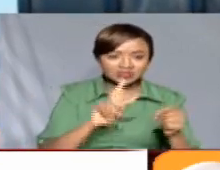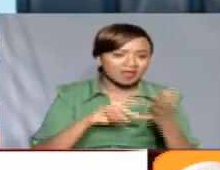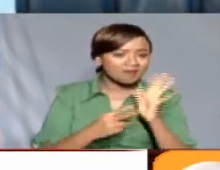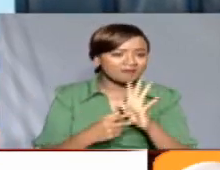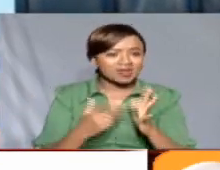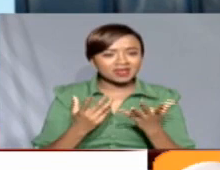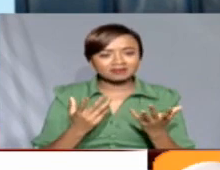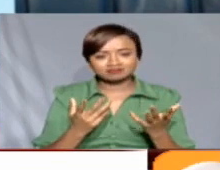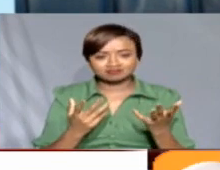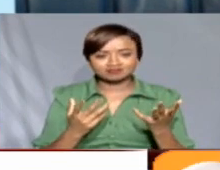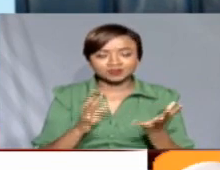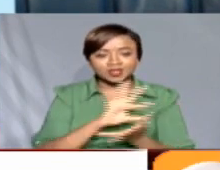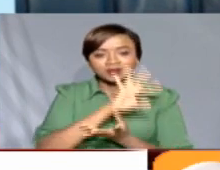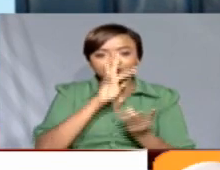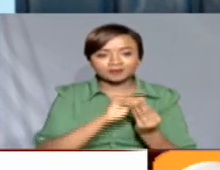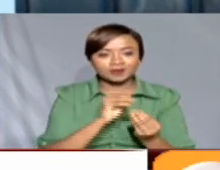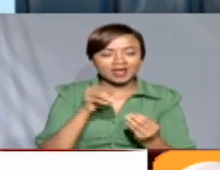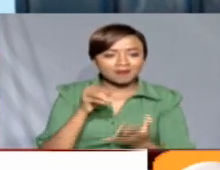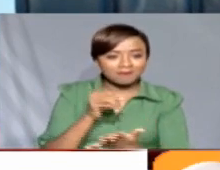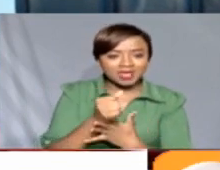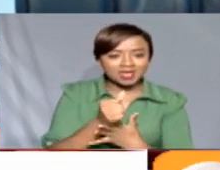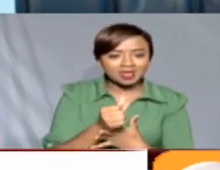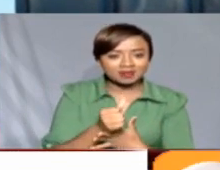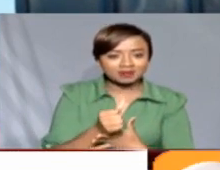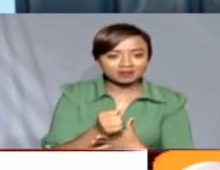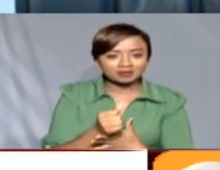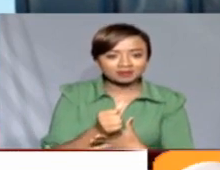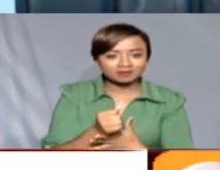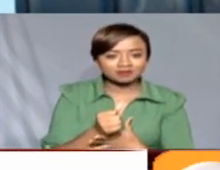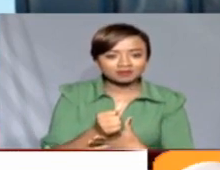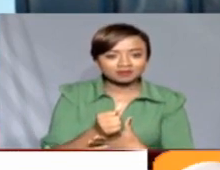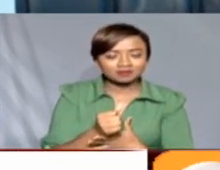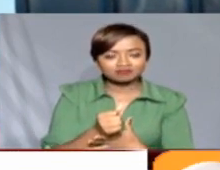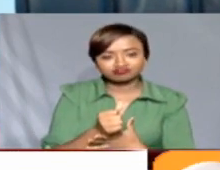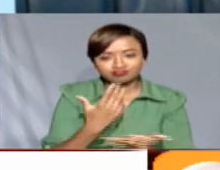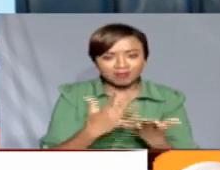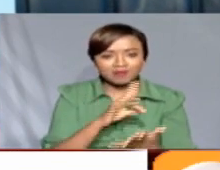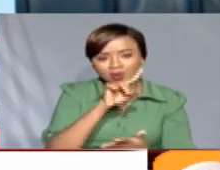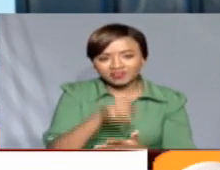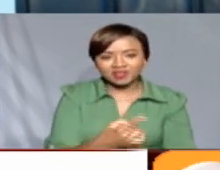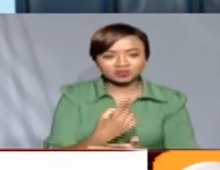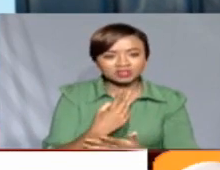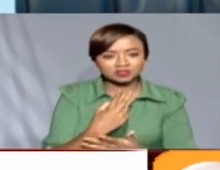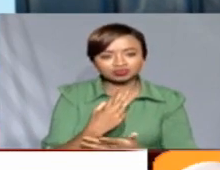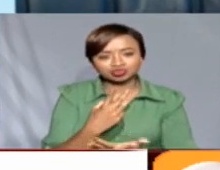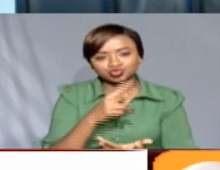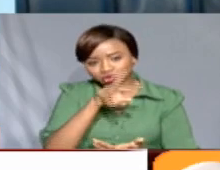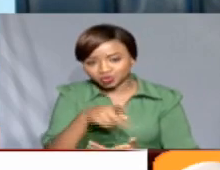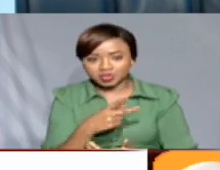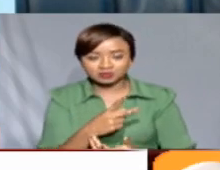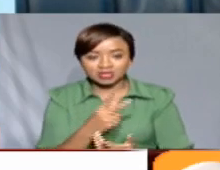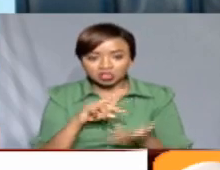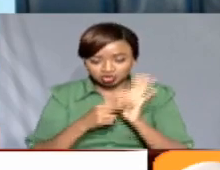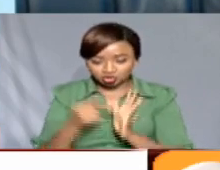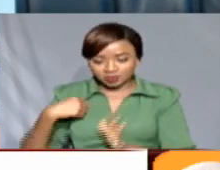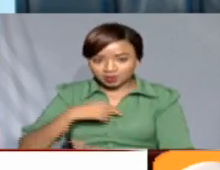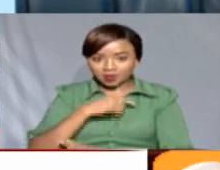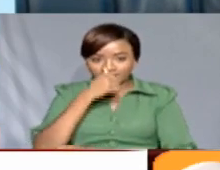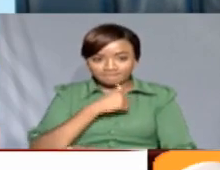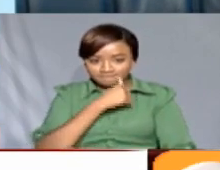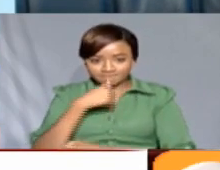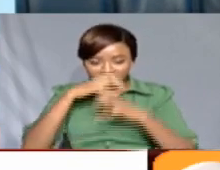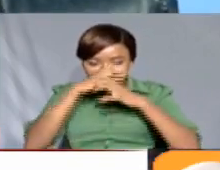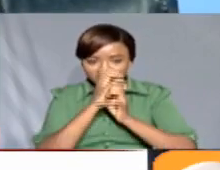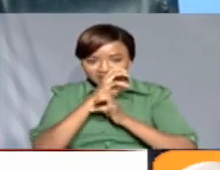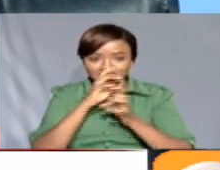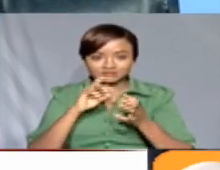overheads and other things, that can easily go to up to another 1,000 shillings to 2,000 shillings. So for us as a private lab, our costing cannot